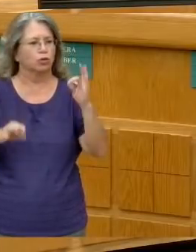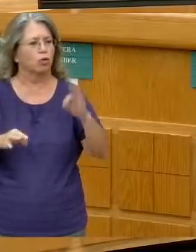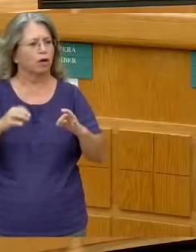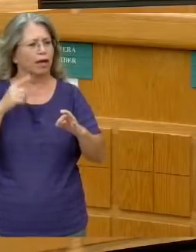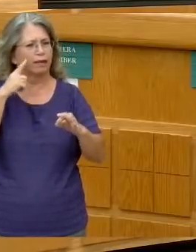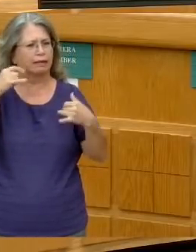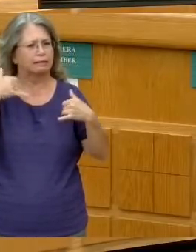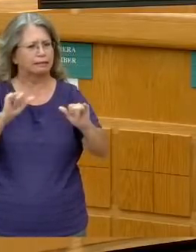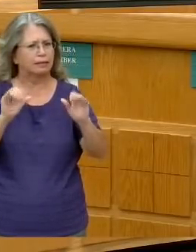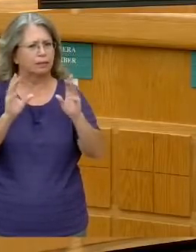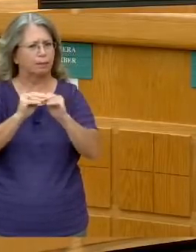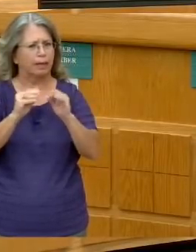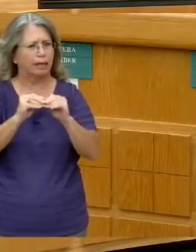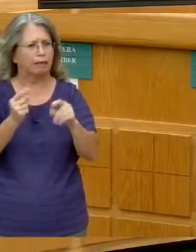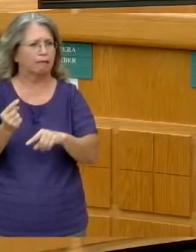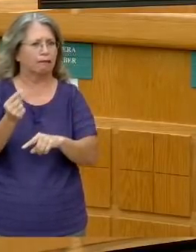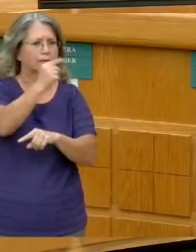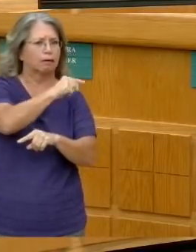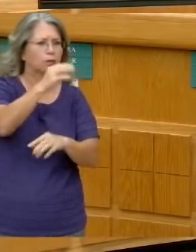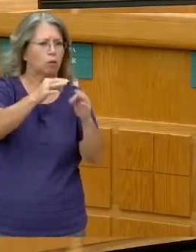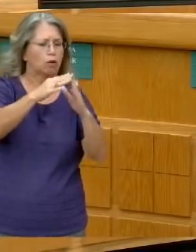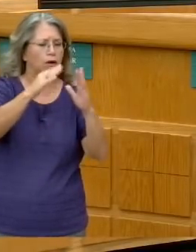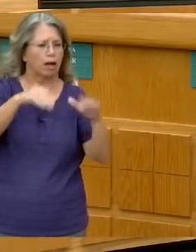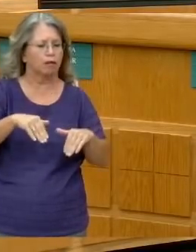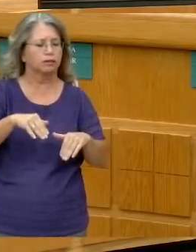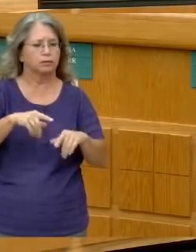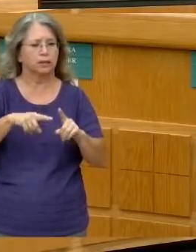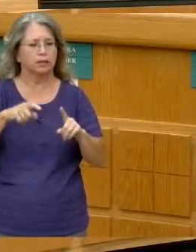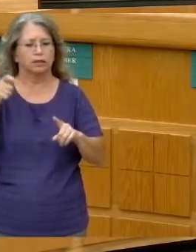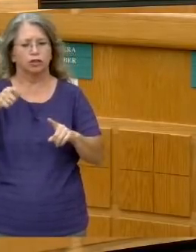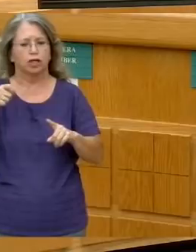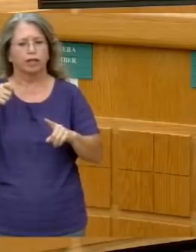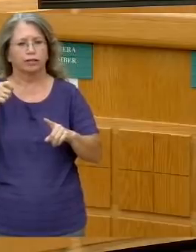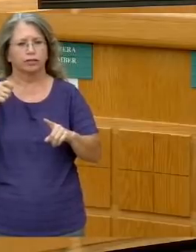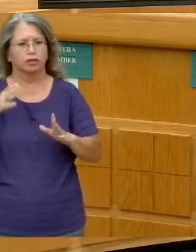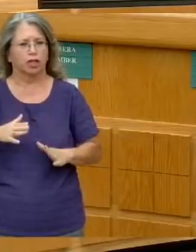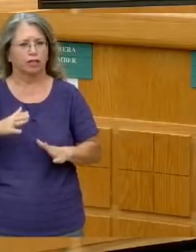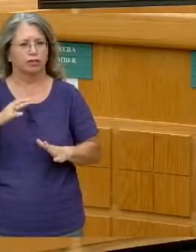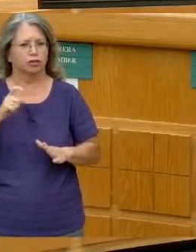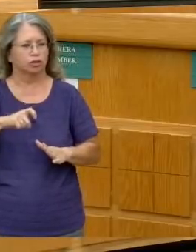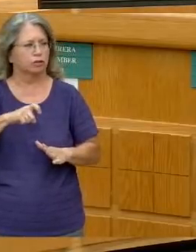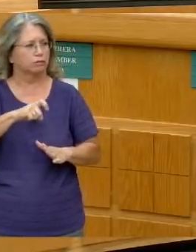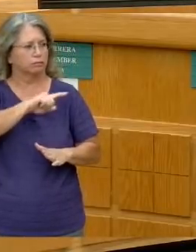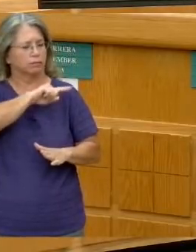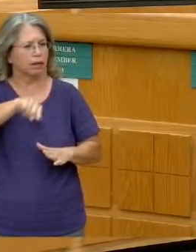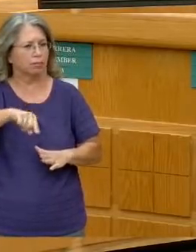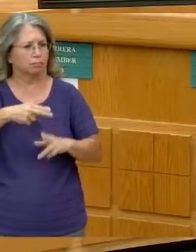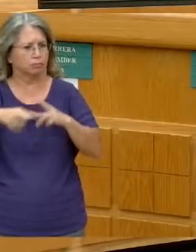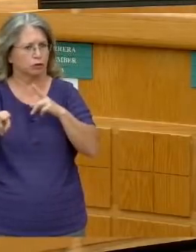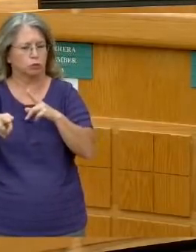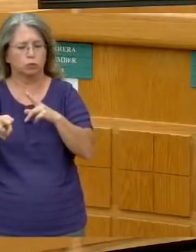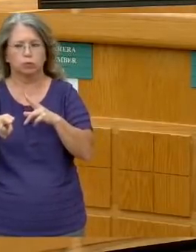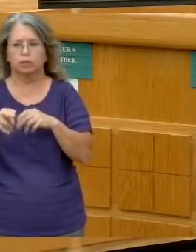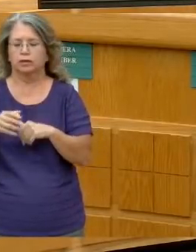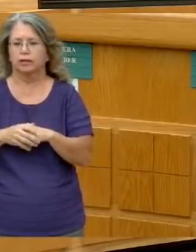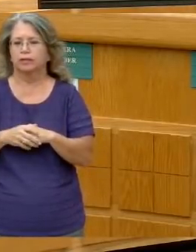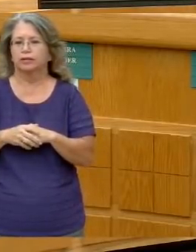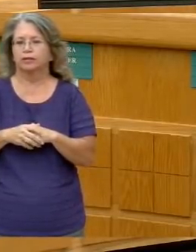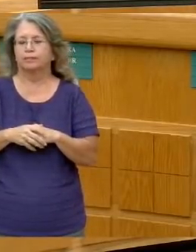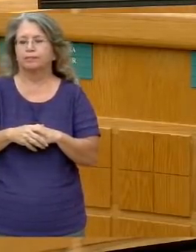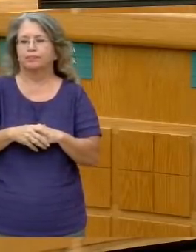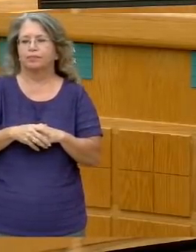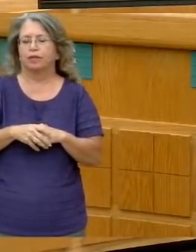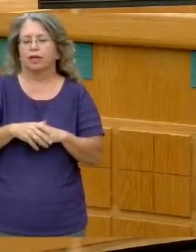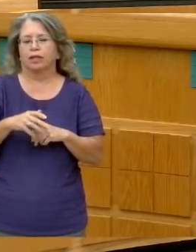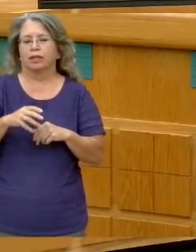in session at this point, but the judge will be over shortly if they get out in time. And second, we've